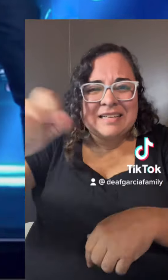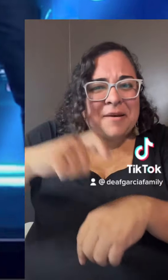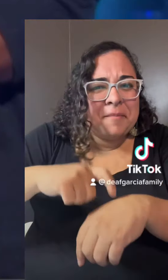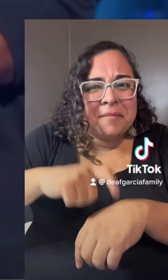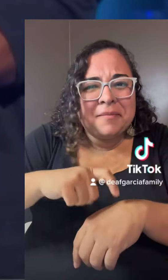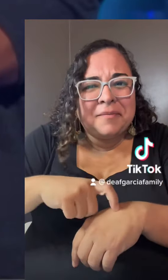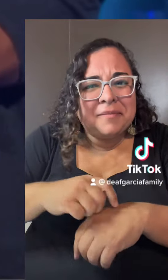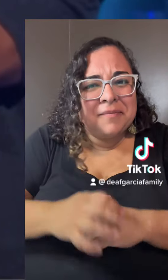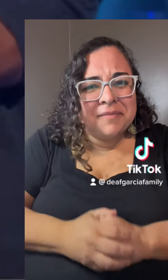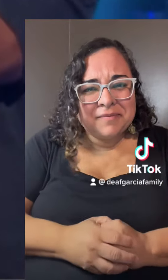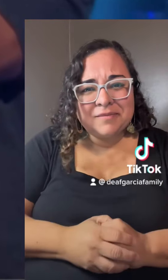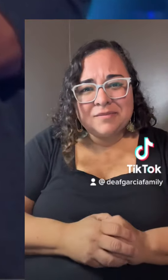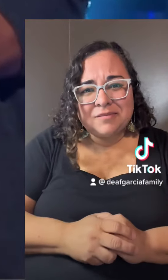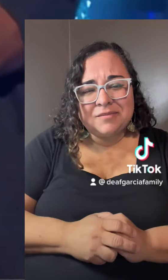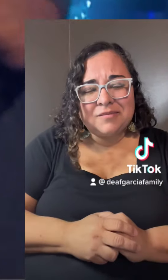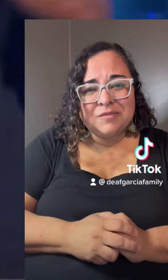moment.